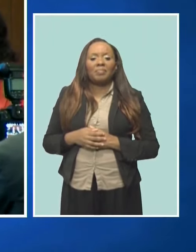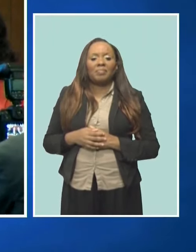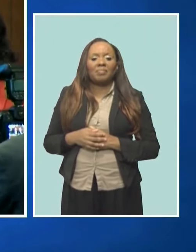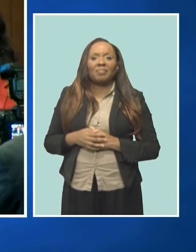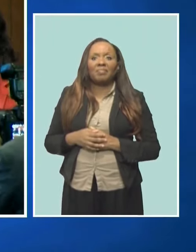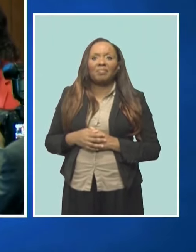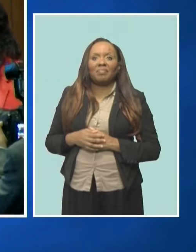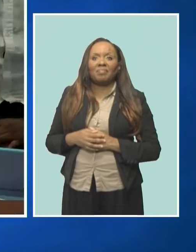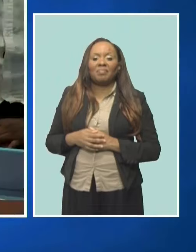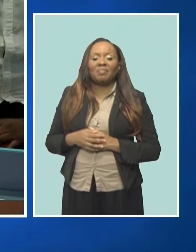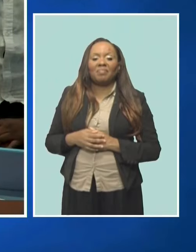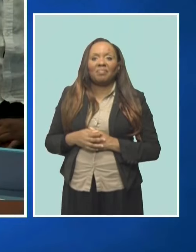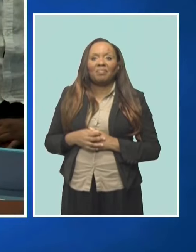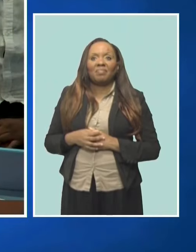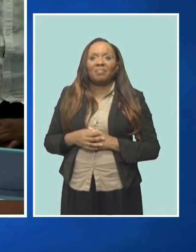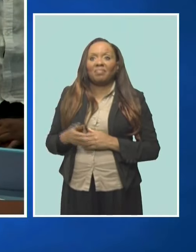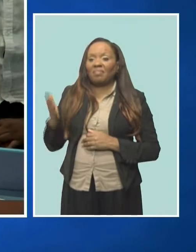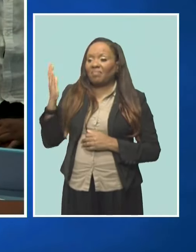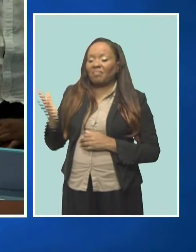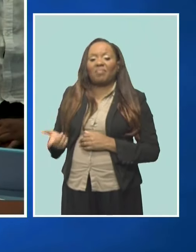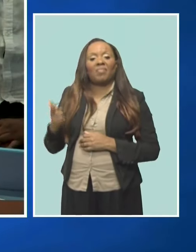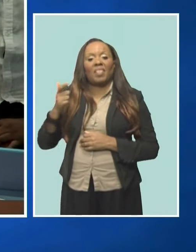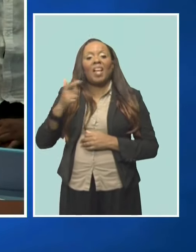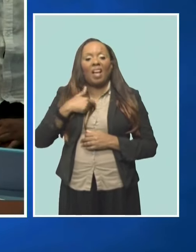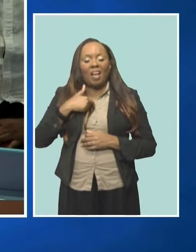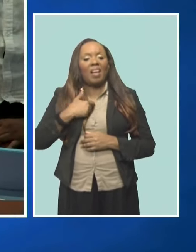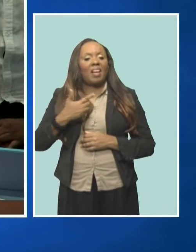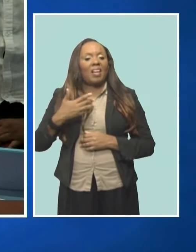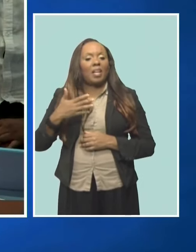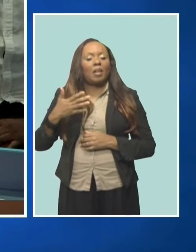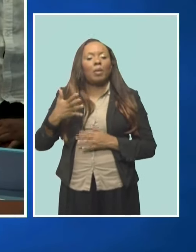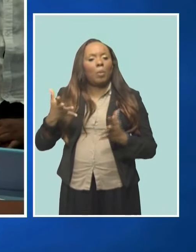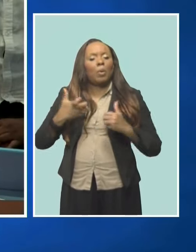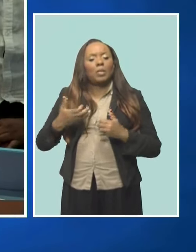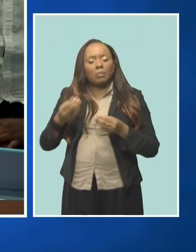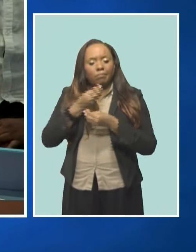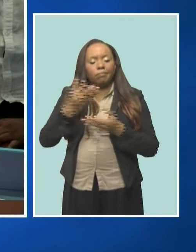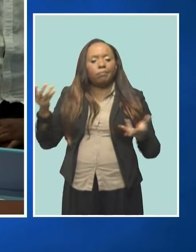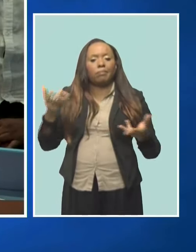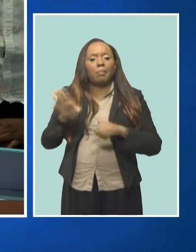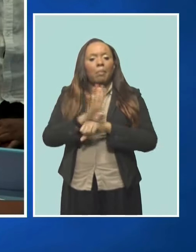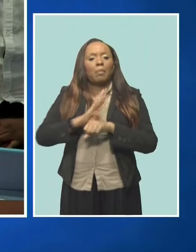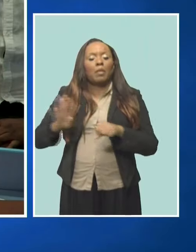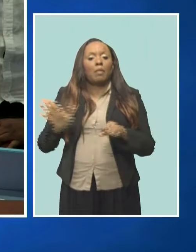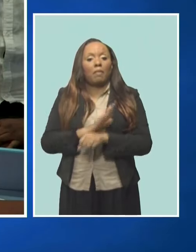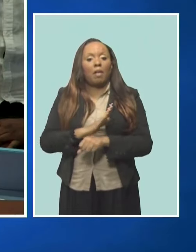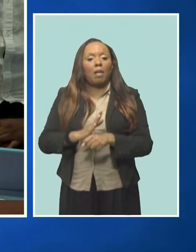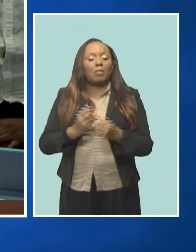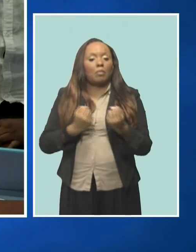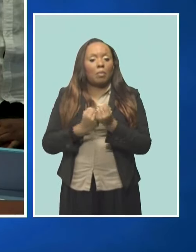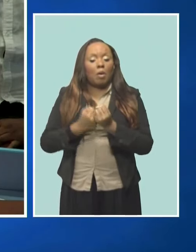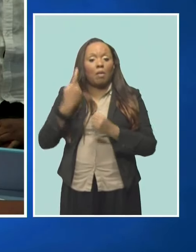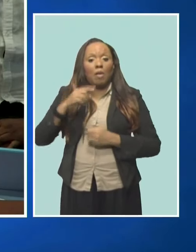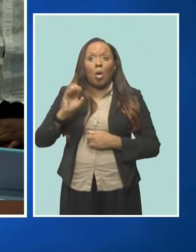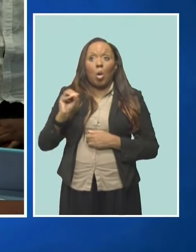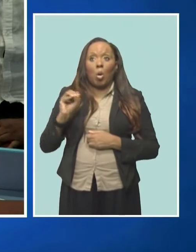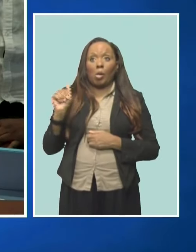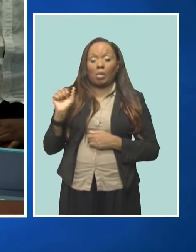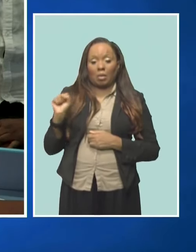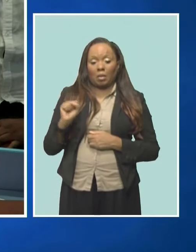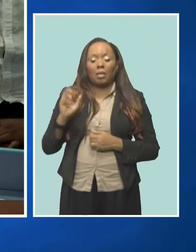renew Barbados' full commitment to the OAS and our commitment to the principle contained in the core documents,